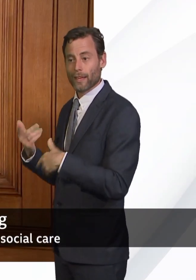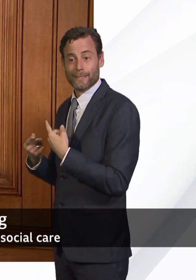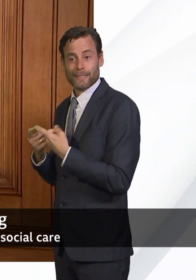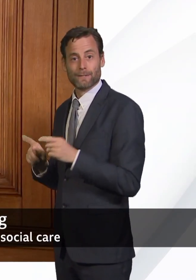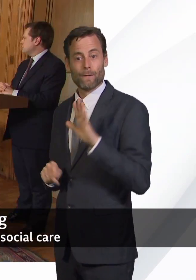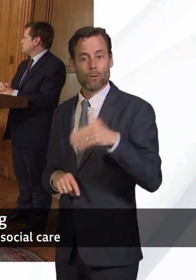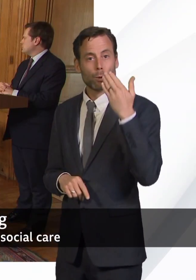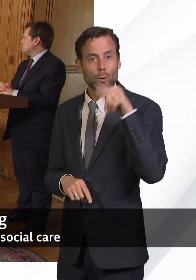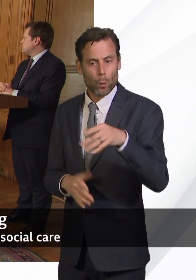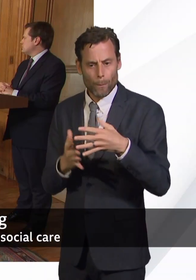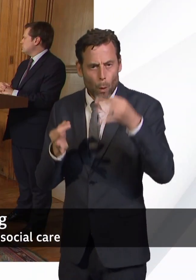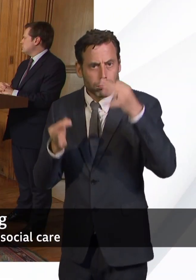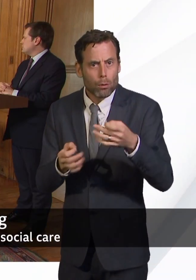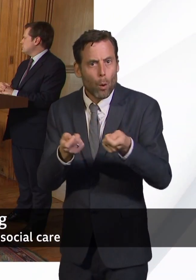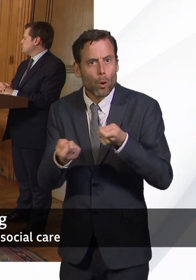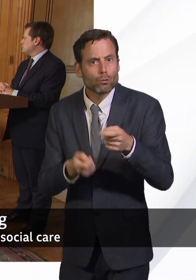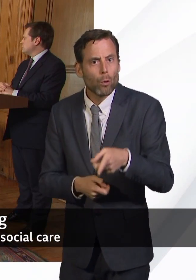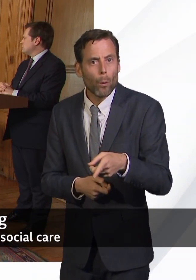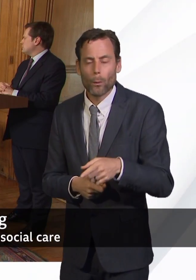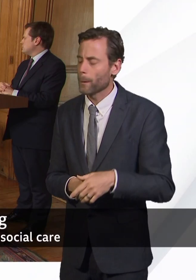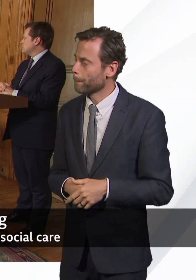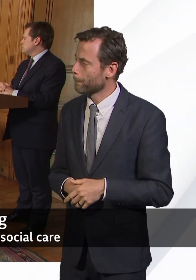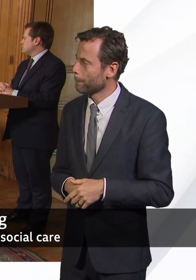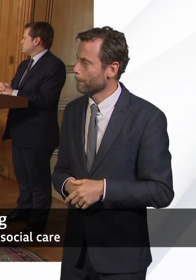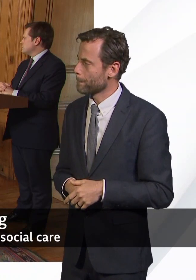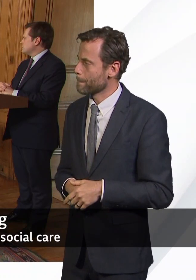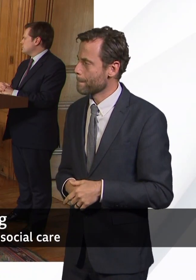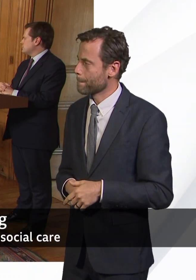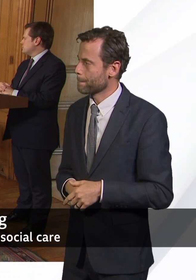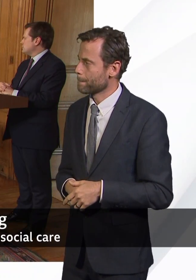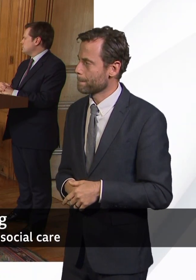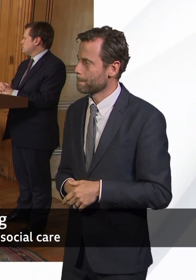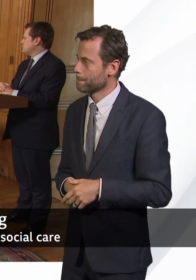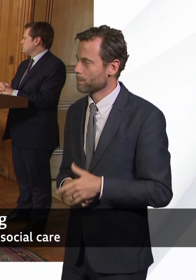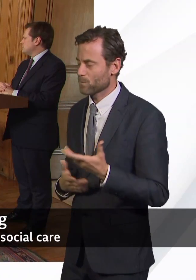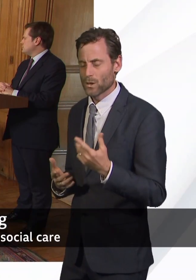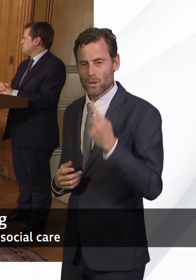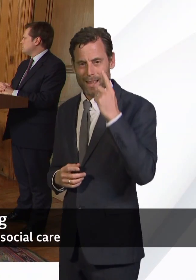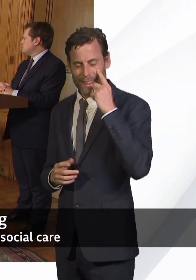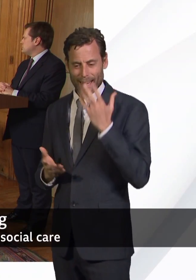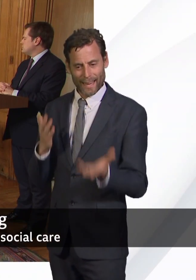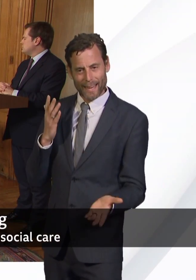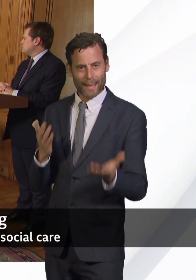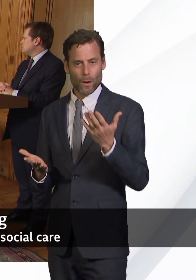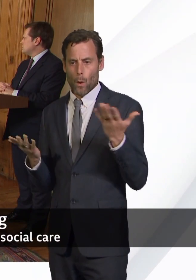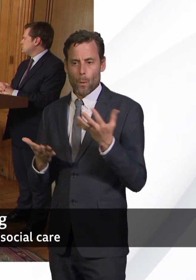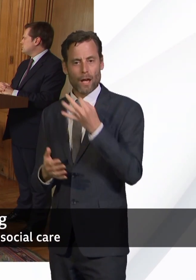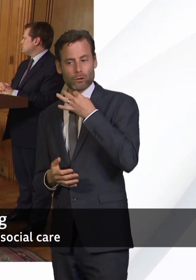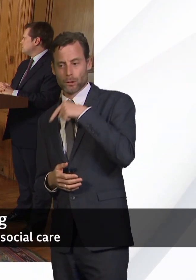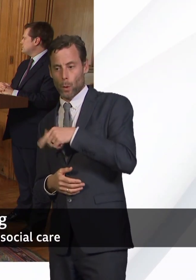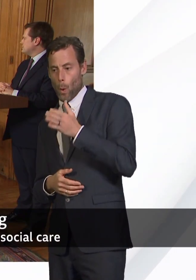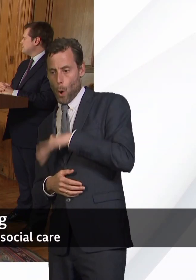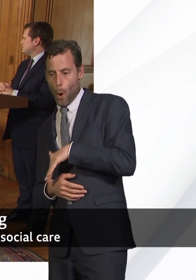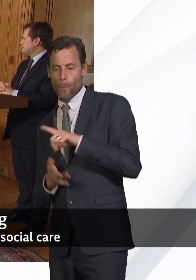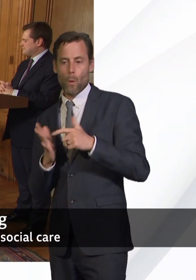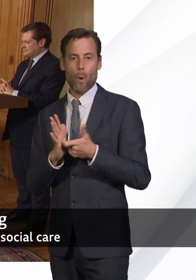when social distance isn't around, obviously they can mix more, and so the balance of risk is not as clear either often with a child